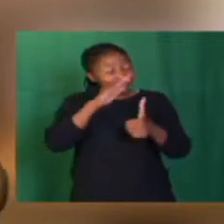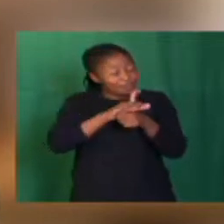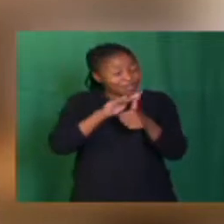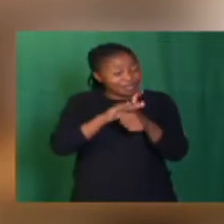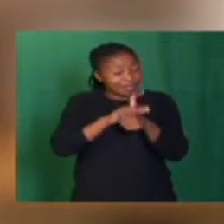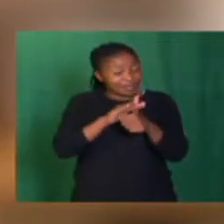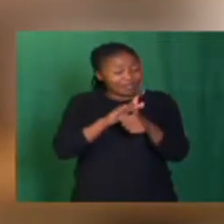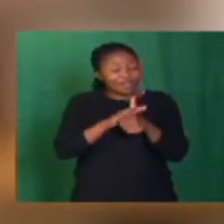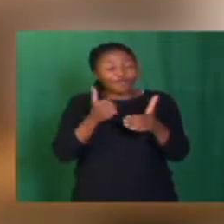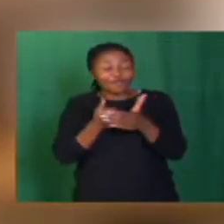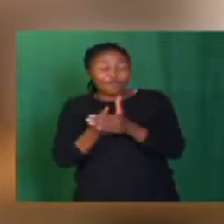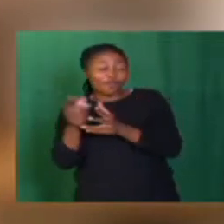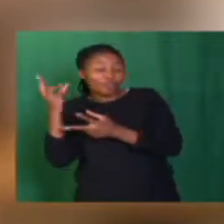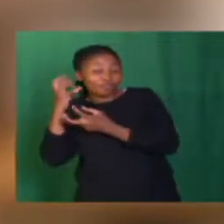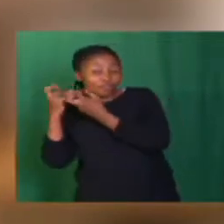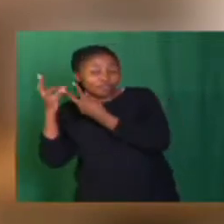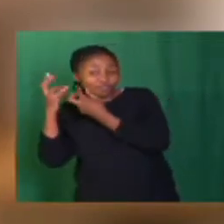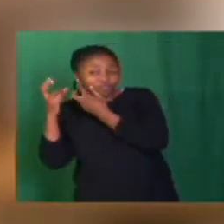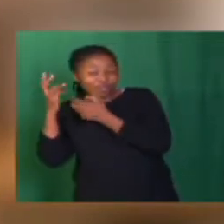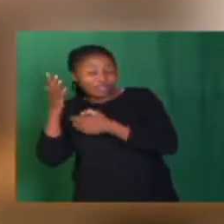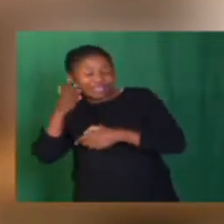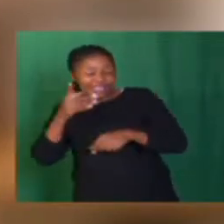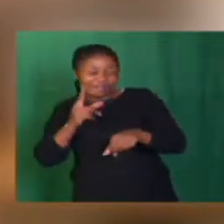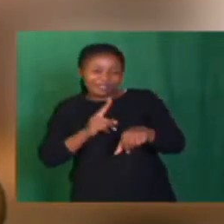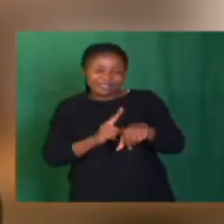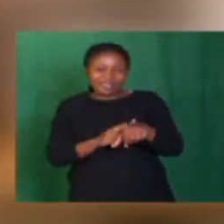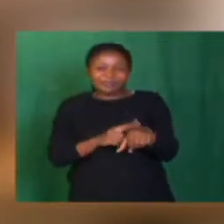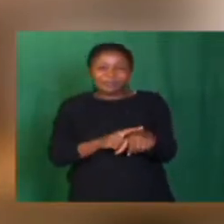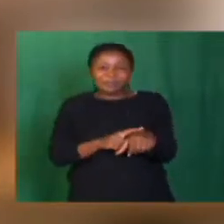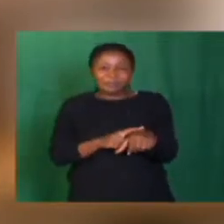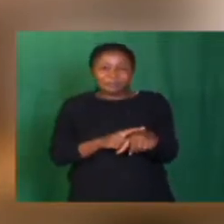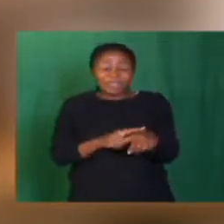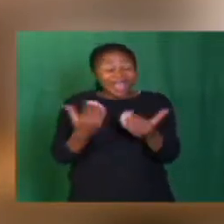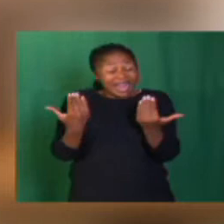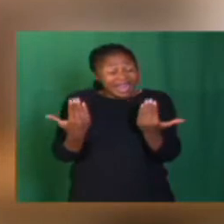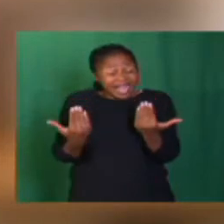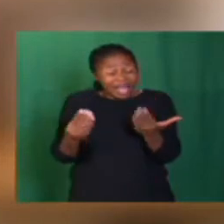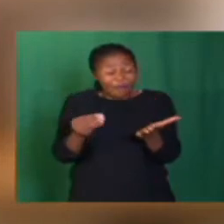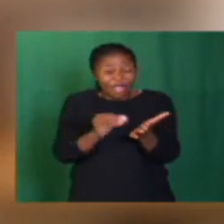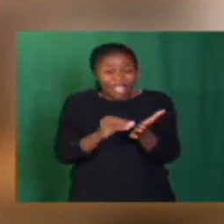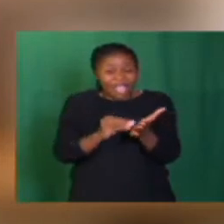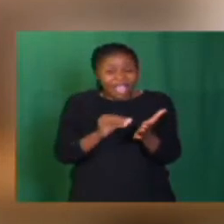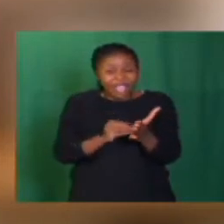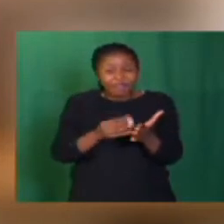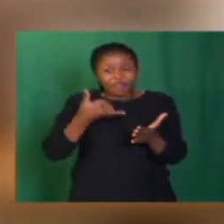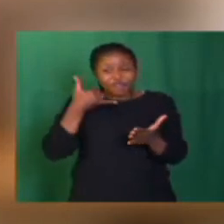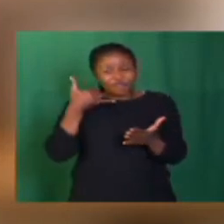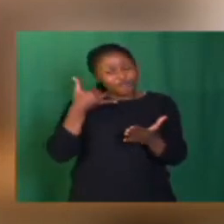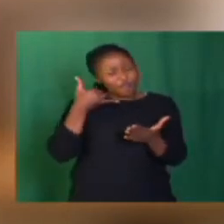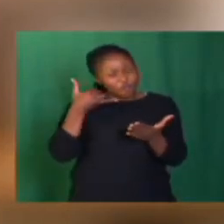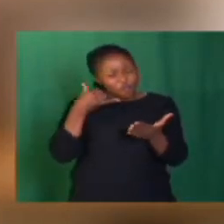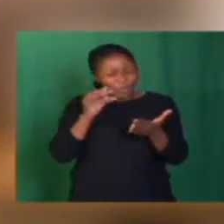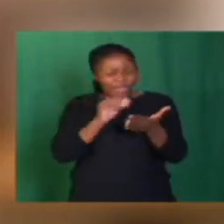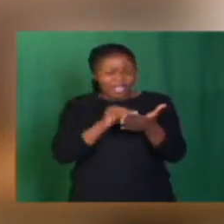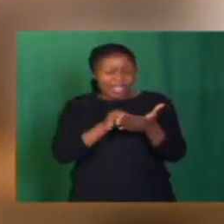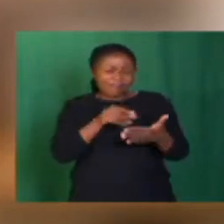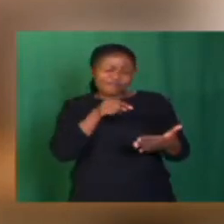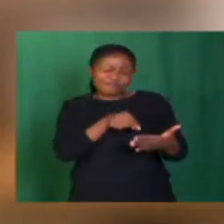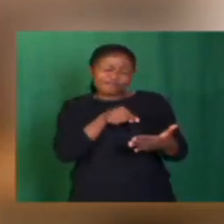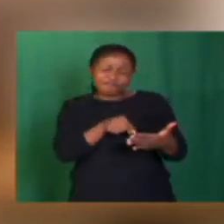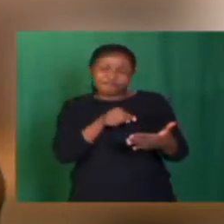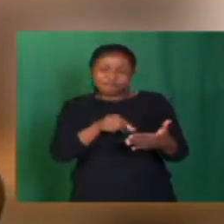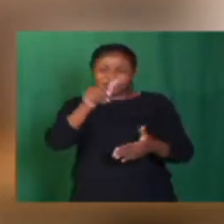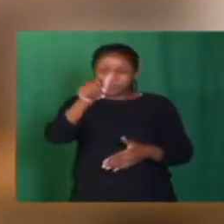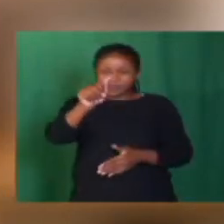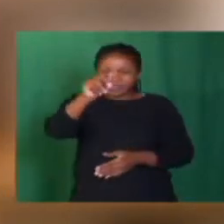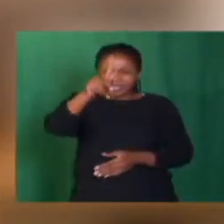is to ensure that you also use there's this app that is used in our days, which is a dictionary app. It also allows you to